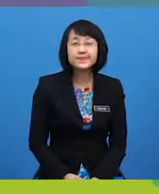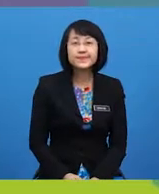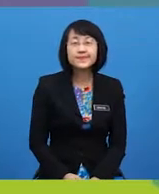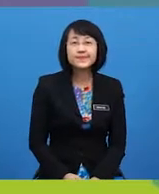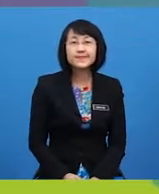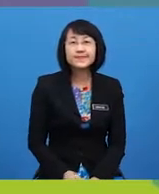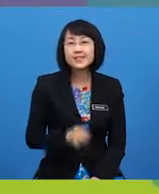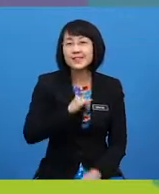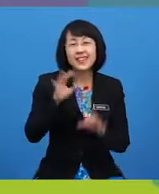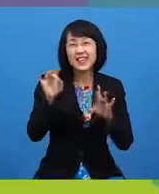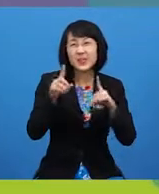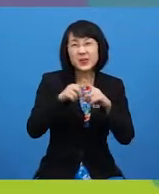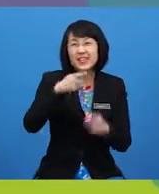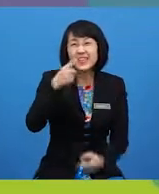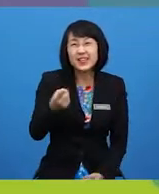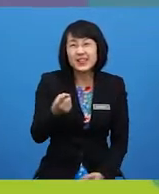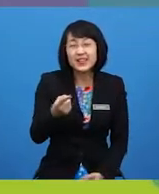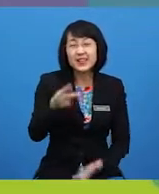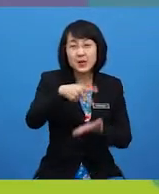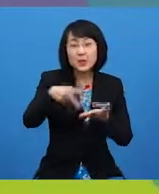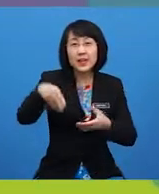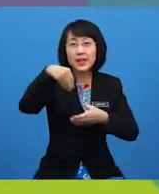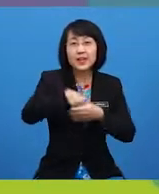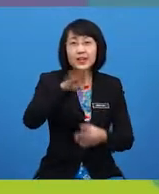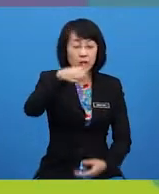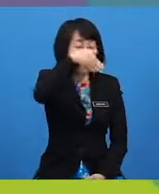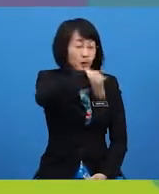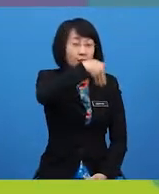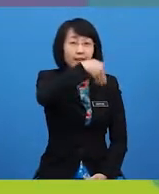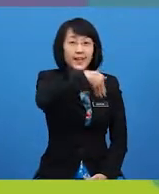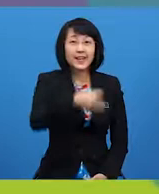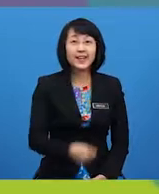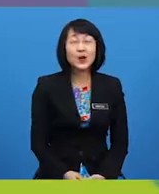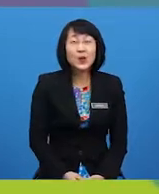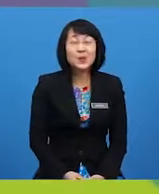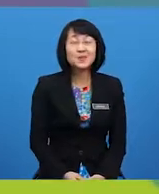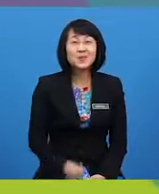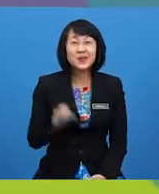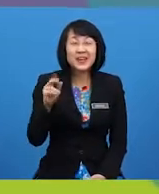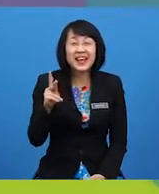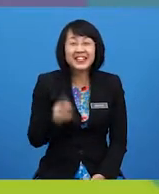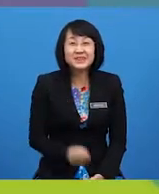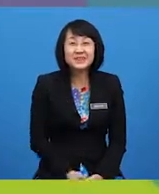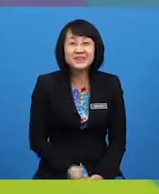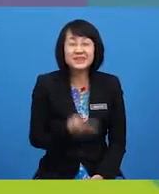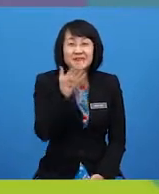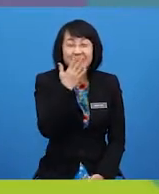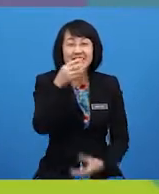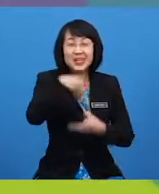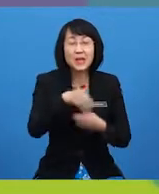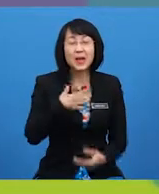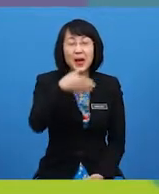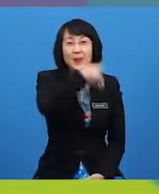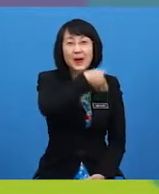Yes? I hate to tell you this, but the pen is in your pocket. Oh, okay. Oh my god. Yeah. In my